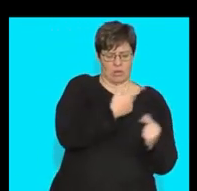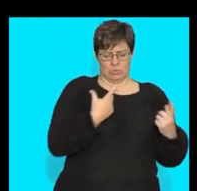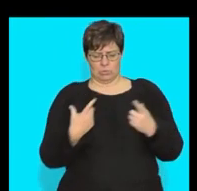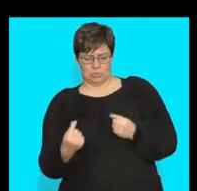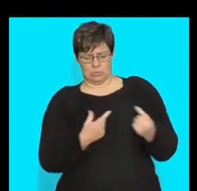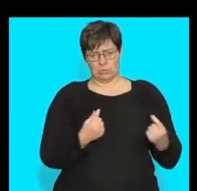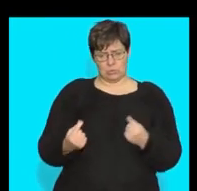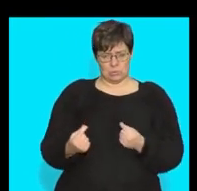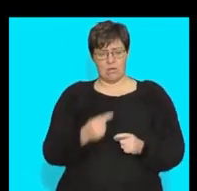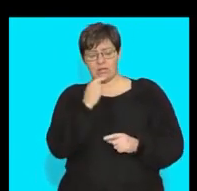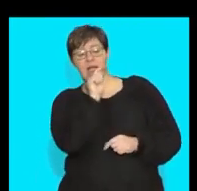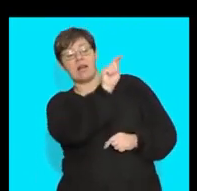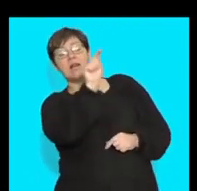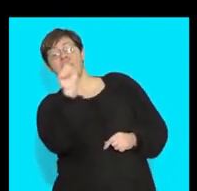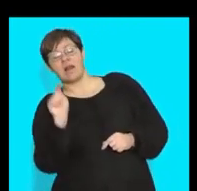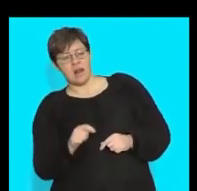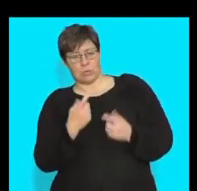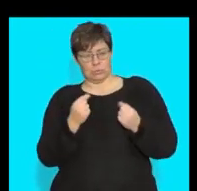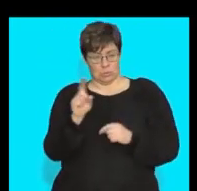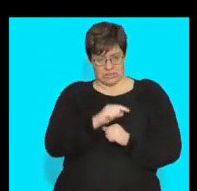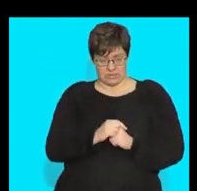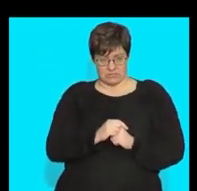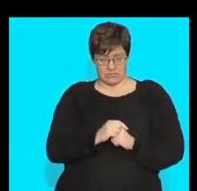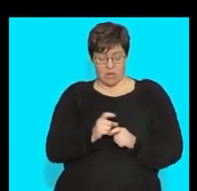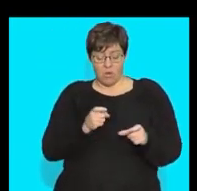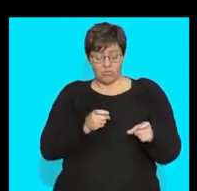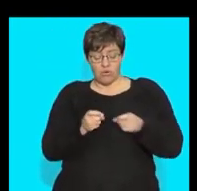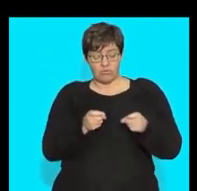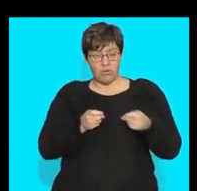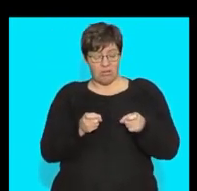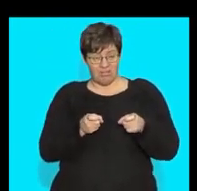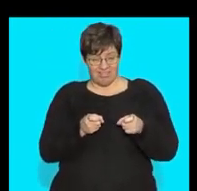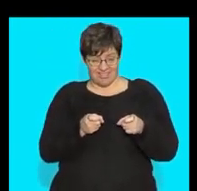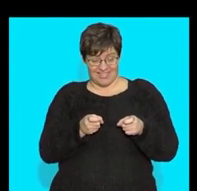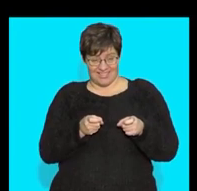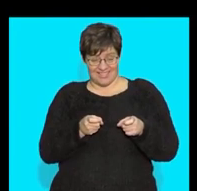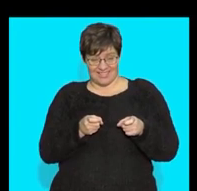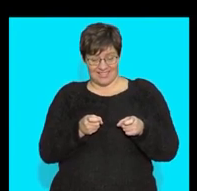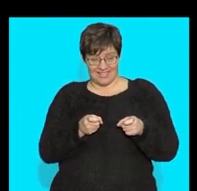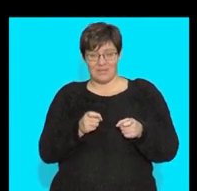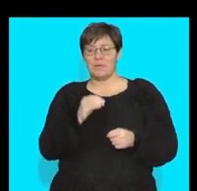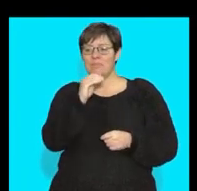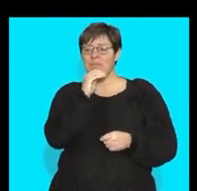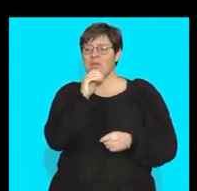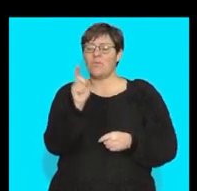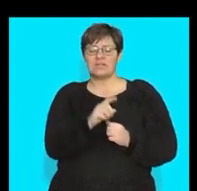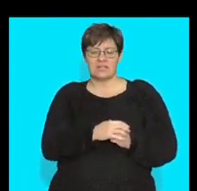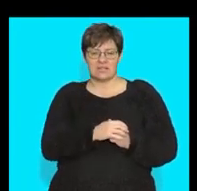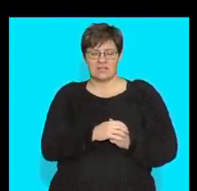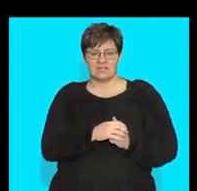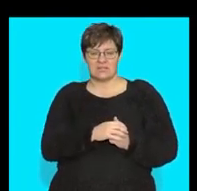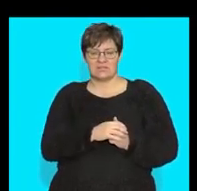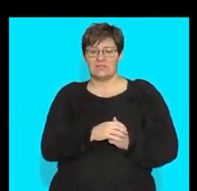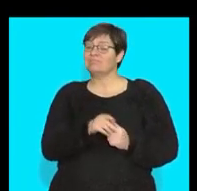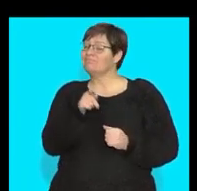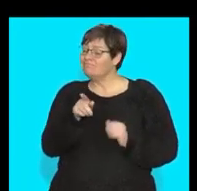the organelles, what to do. But when it comes to control, control also means this concept